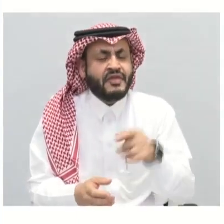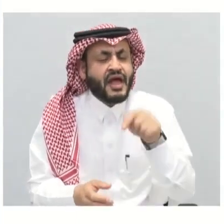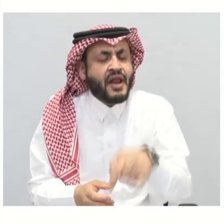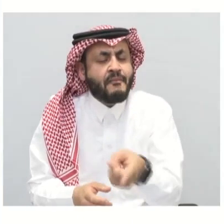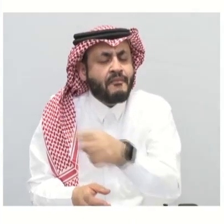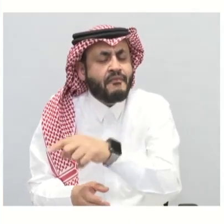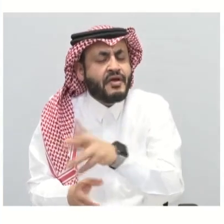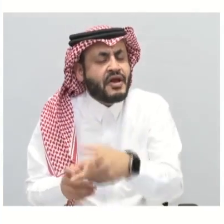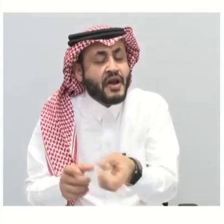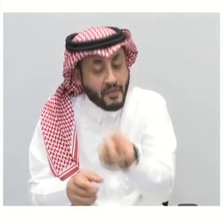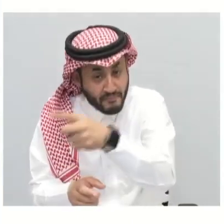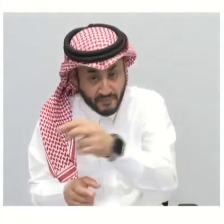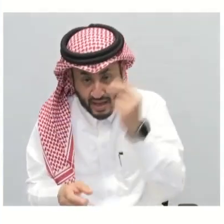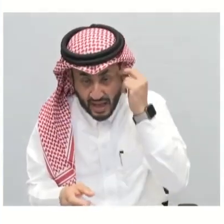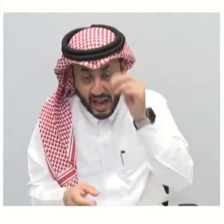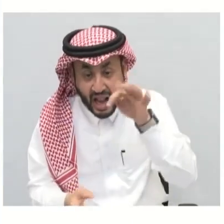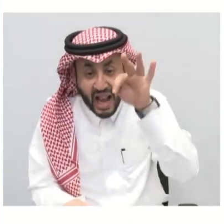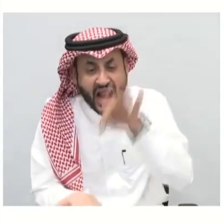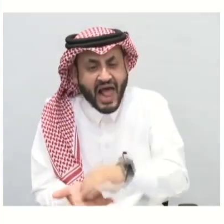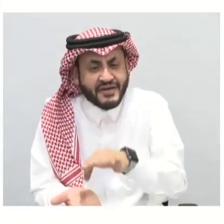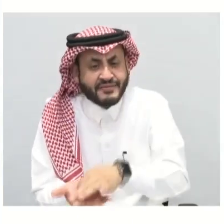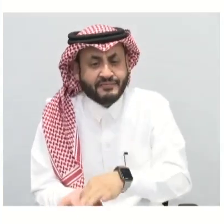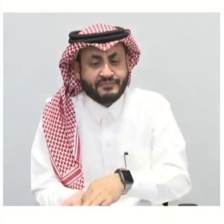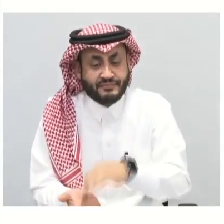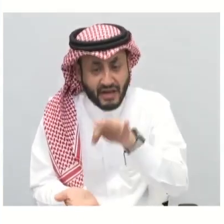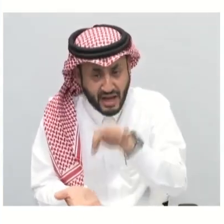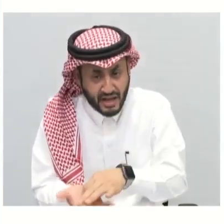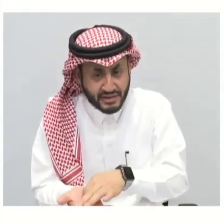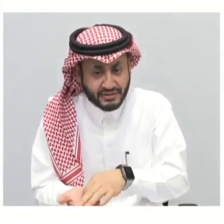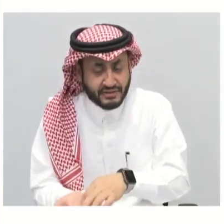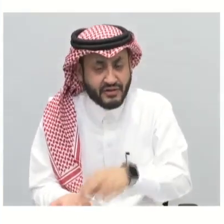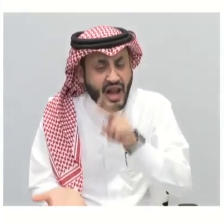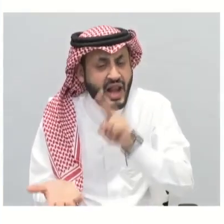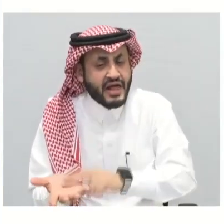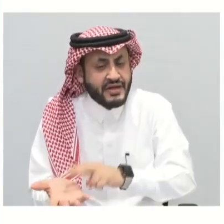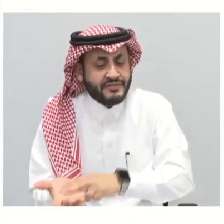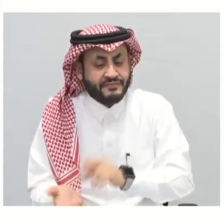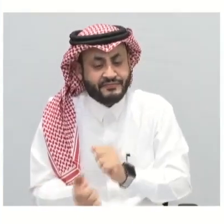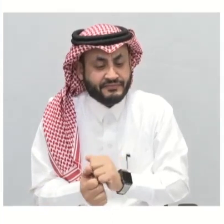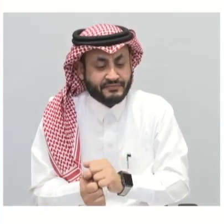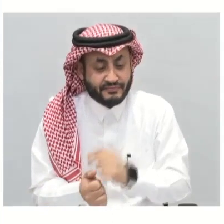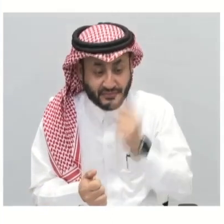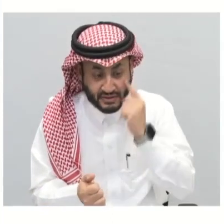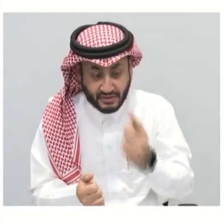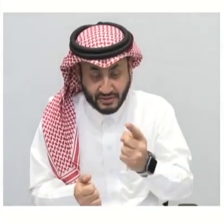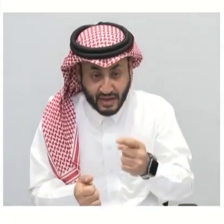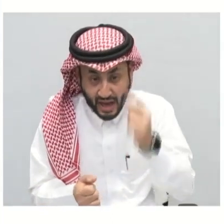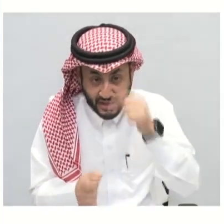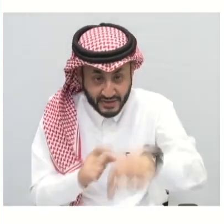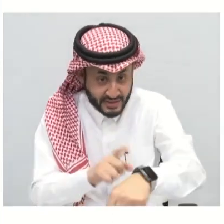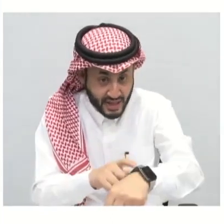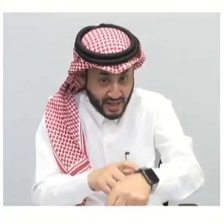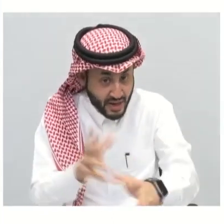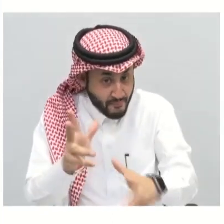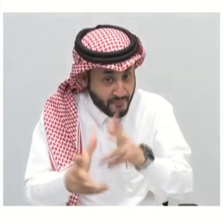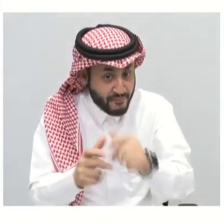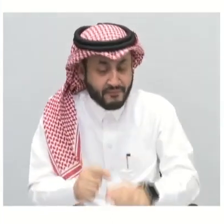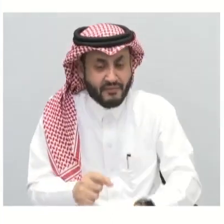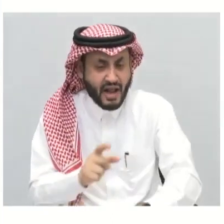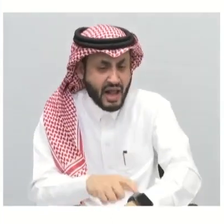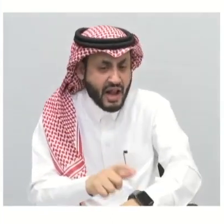it is necessary, it is a must, something you have to do, which is use time expressions.